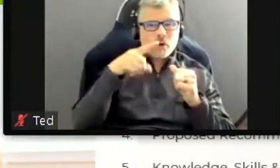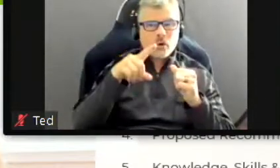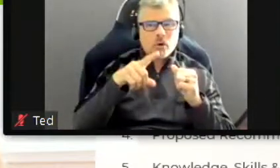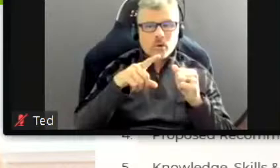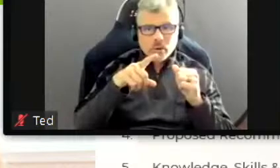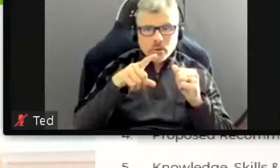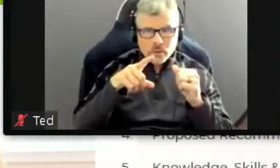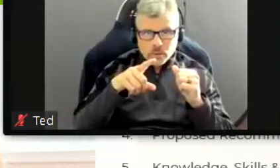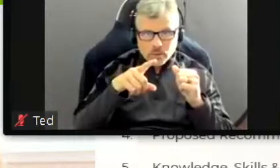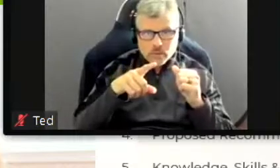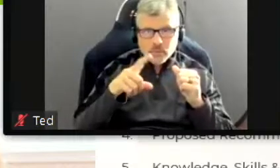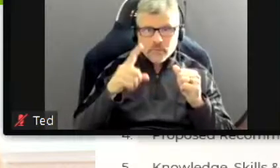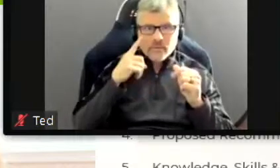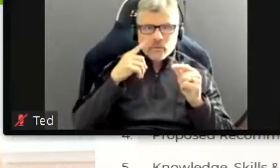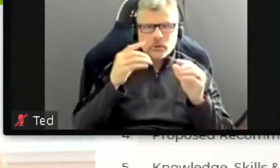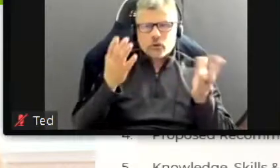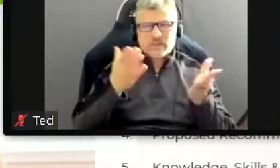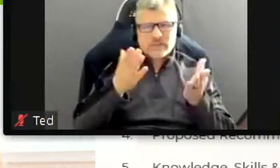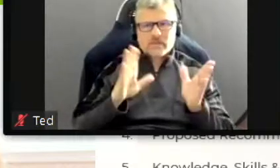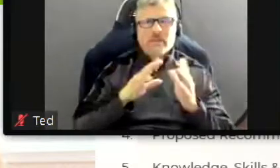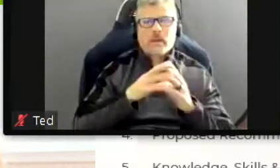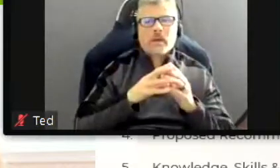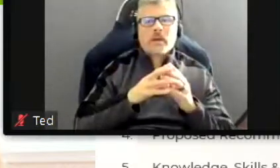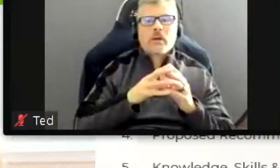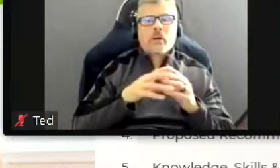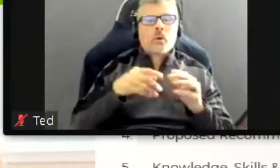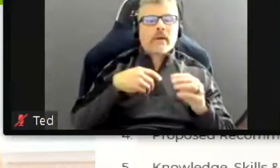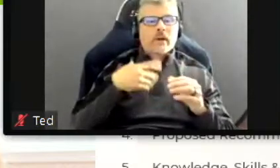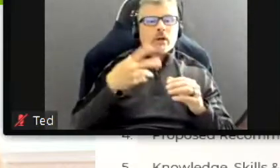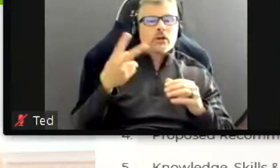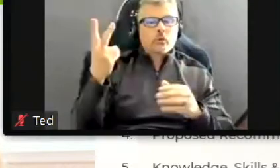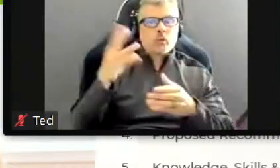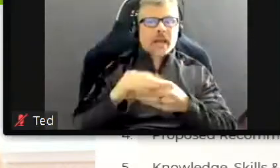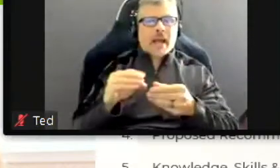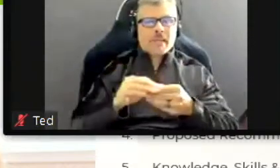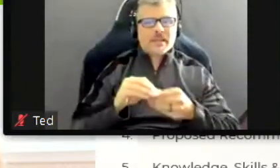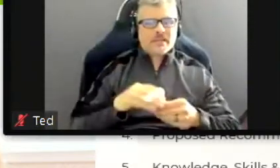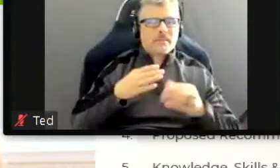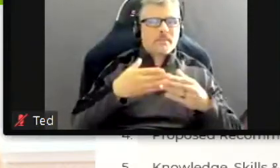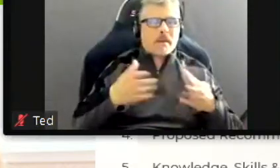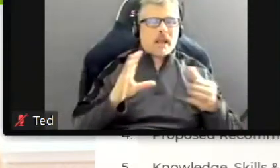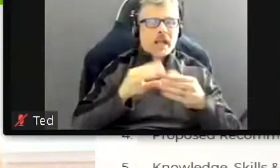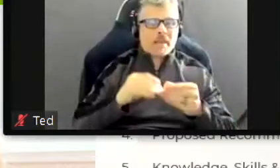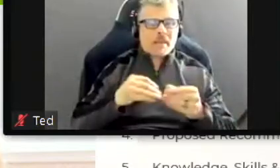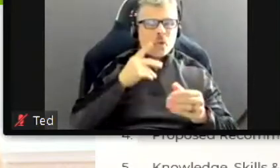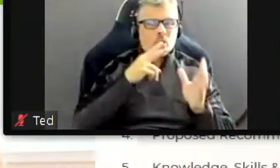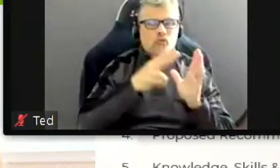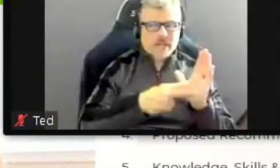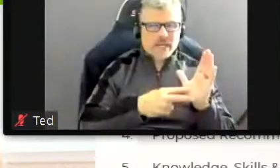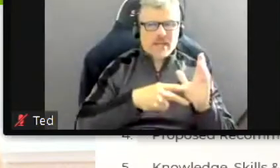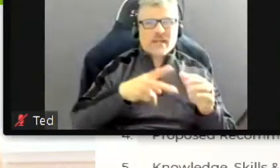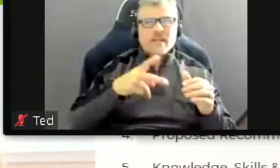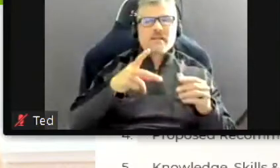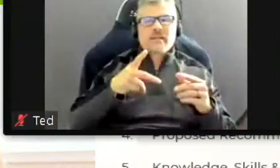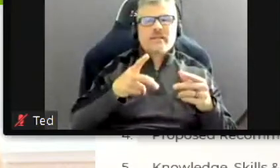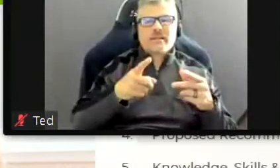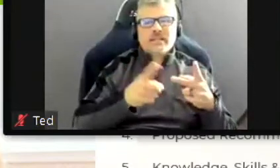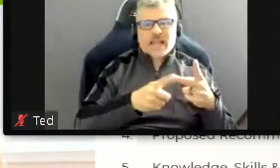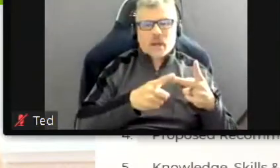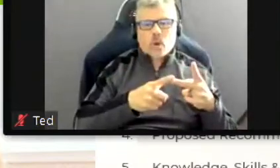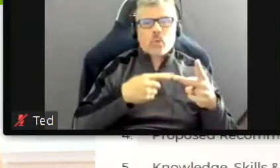know. Public comment, we have two. One of them I will read, and then the second one, we do have a